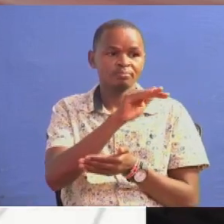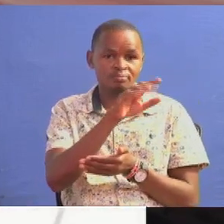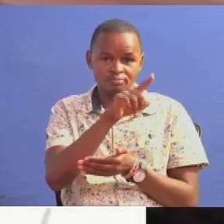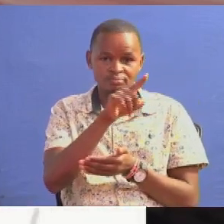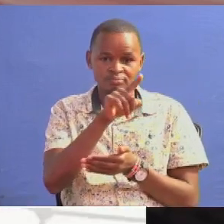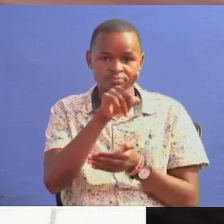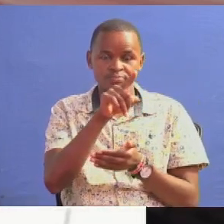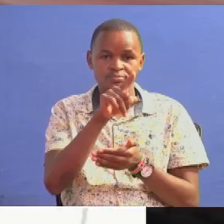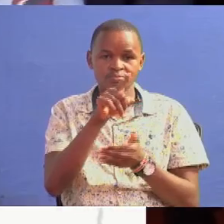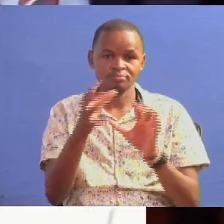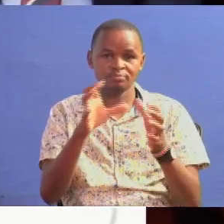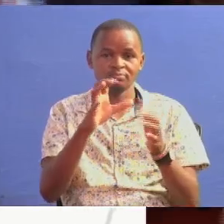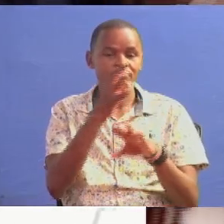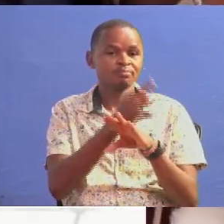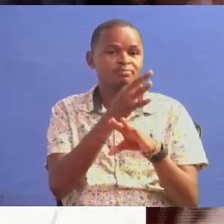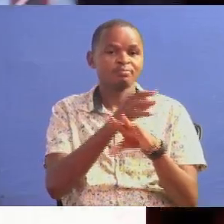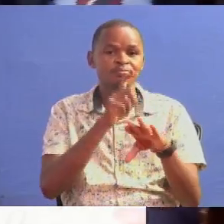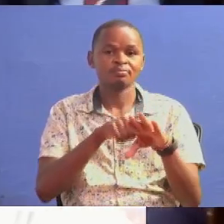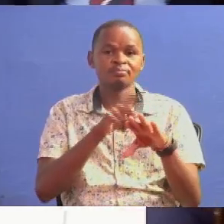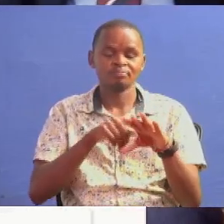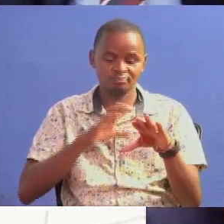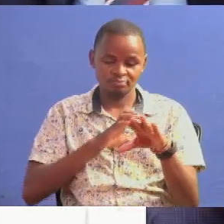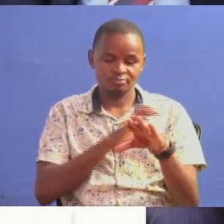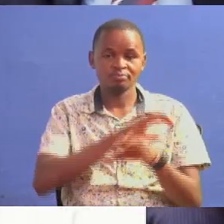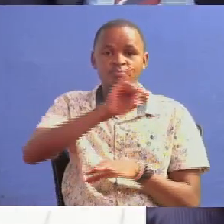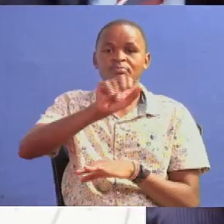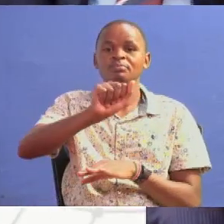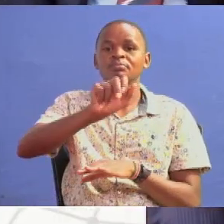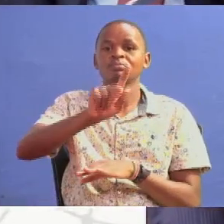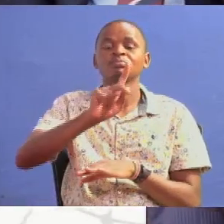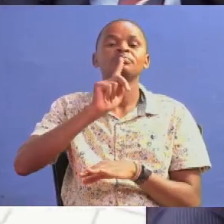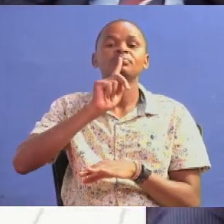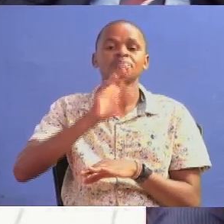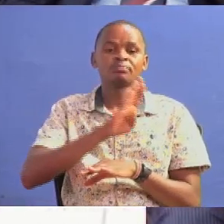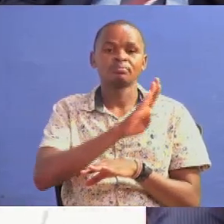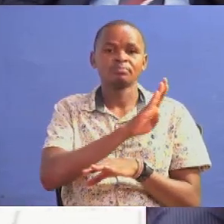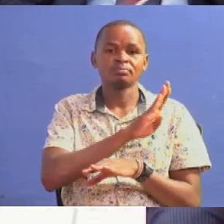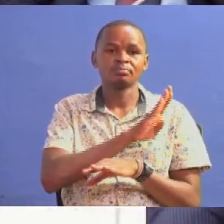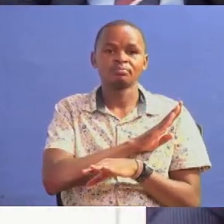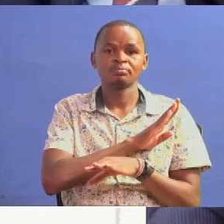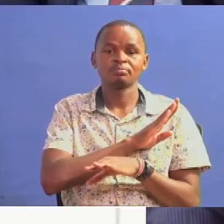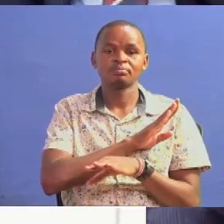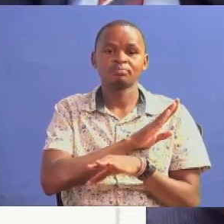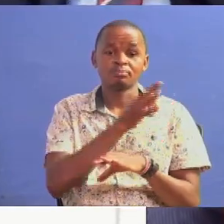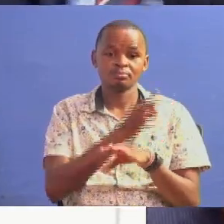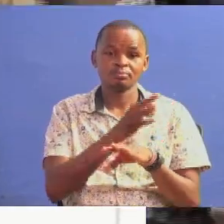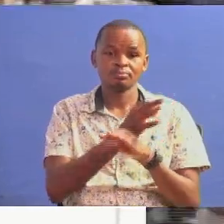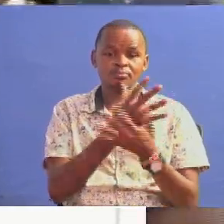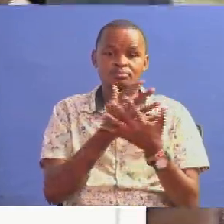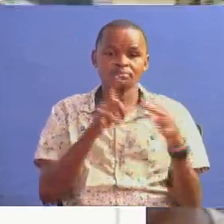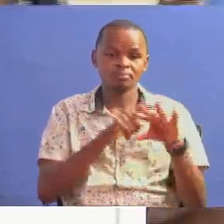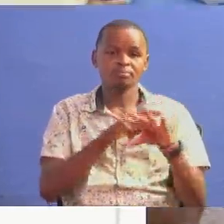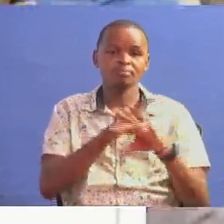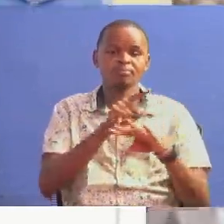chemicals ni Embu County Commissioner Jack Obuo disclosed that the board had raised an alarm over counterfeit and fake pesticides